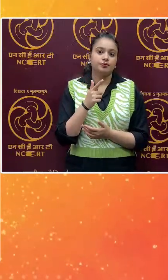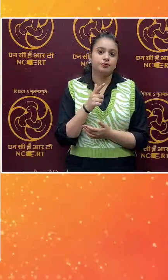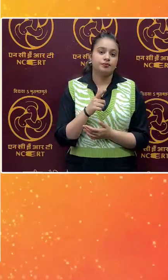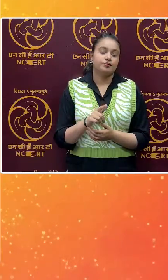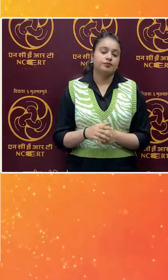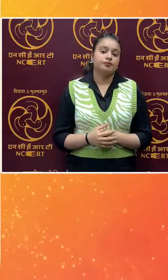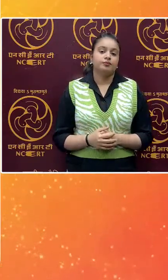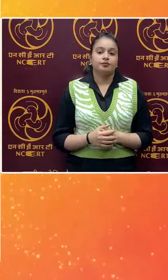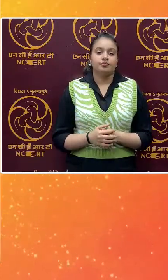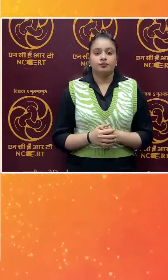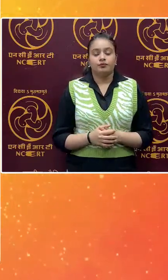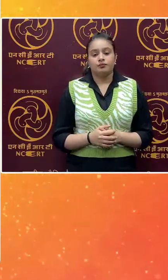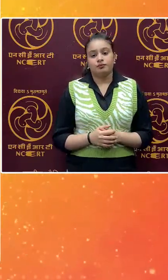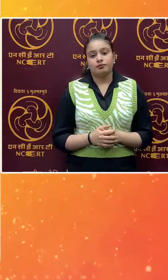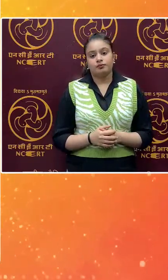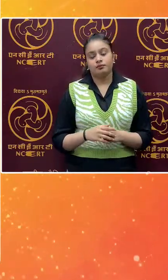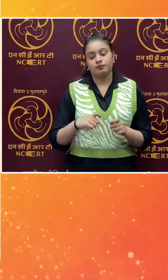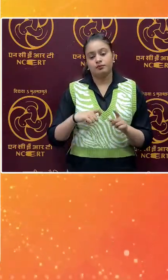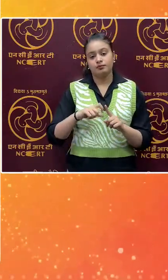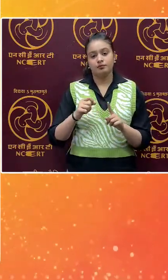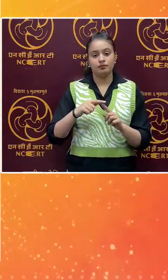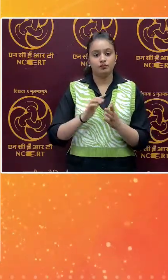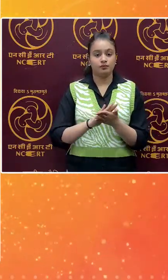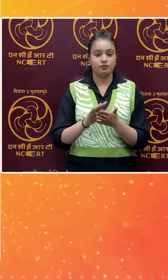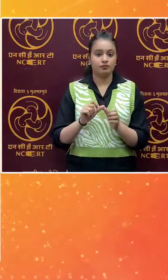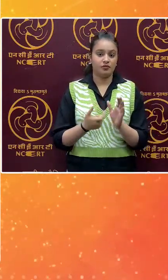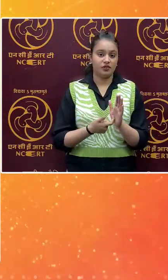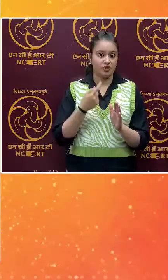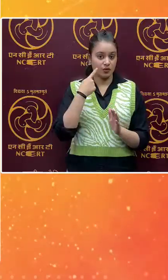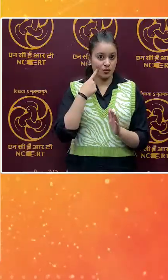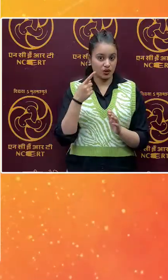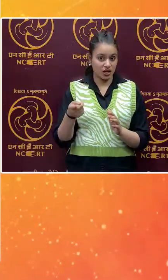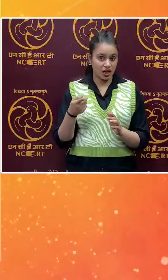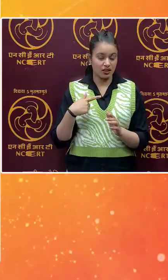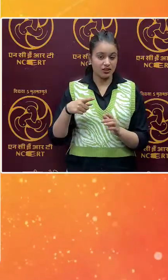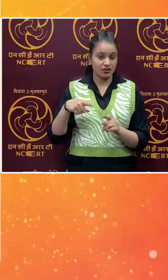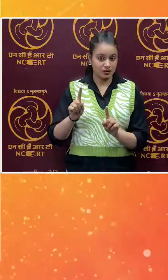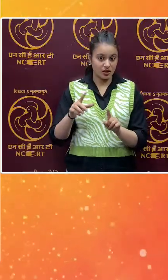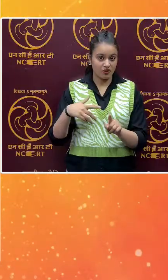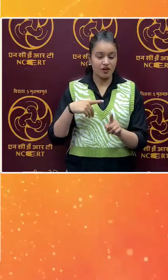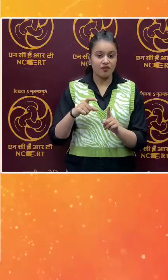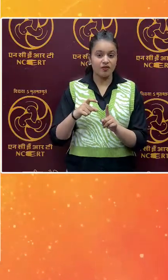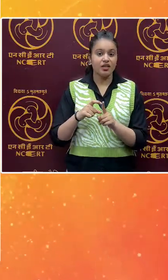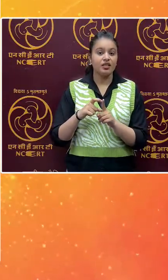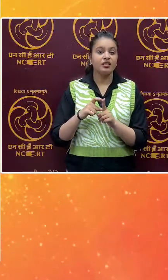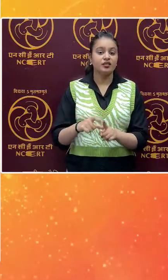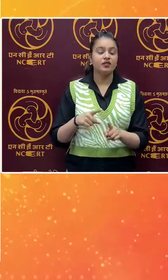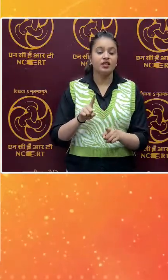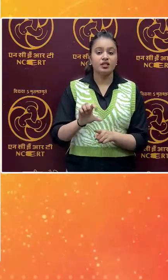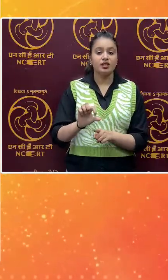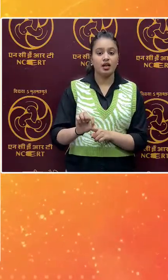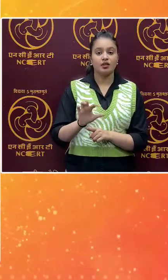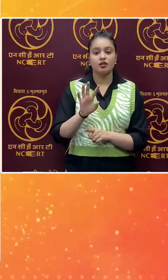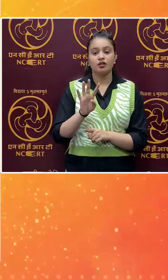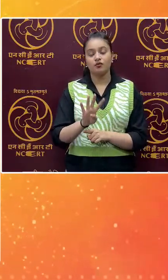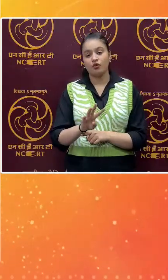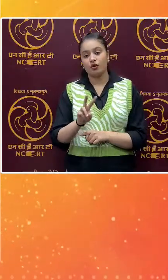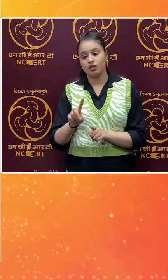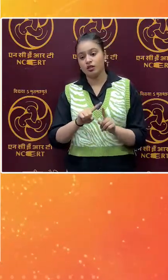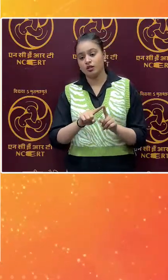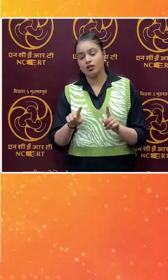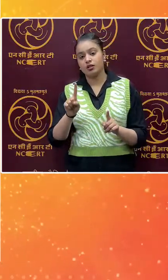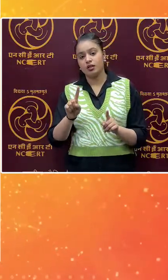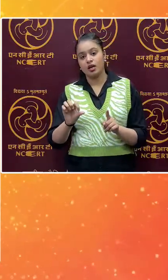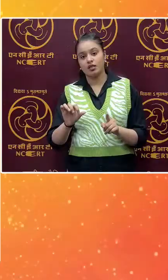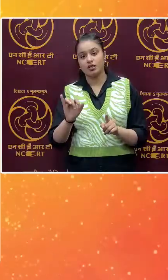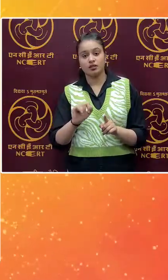that Kothari is in charge of the defense research of India Yes. from 1949 to To